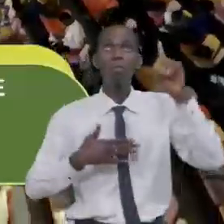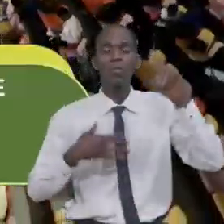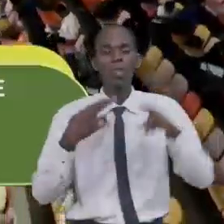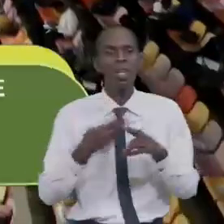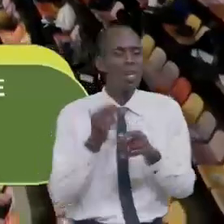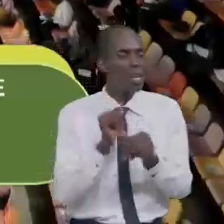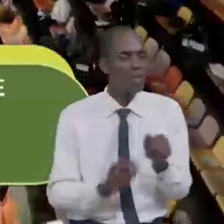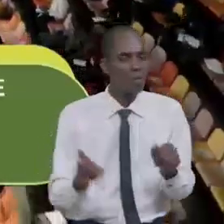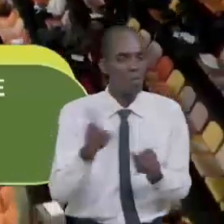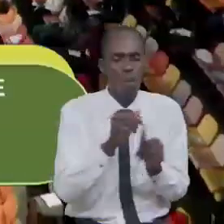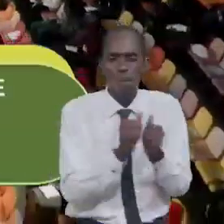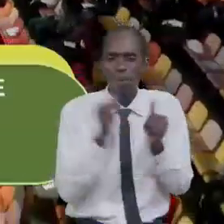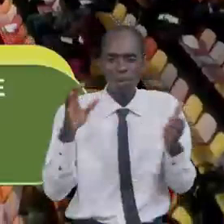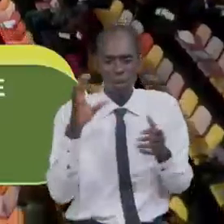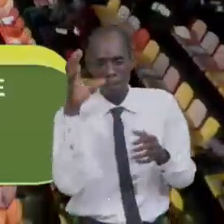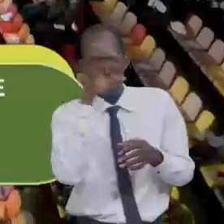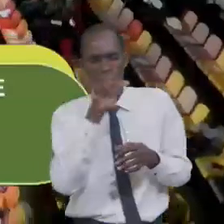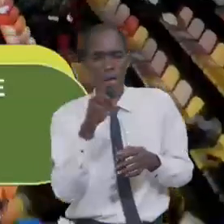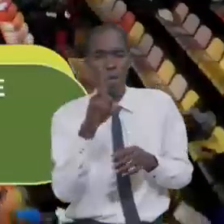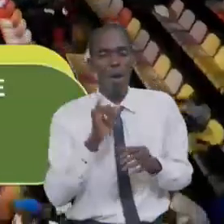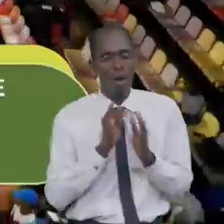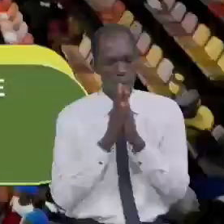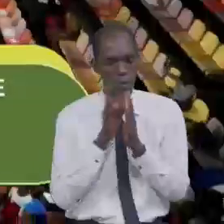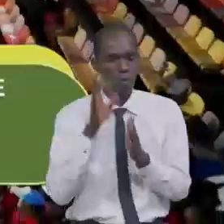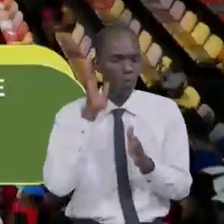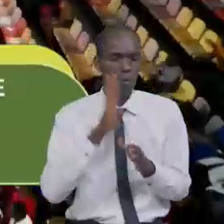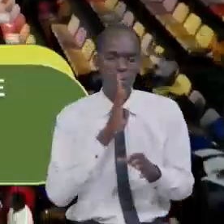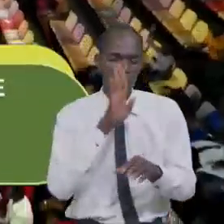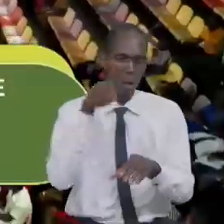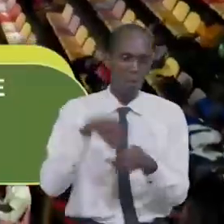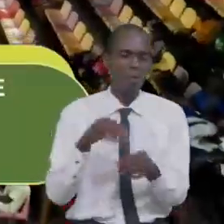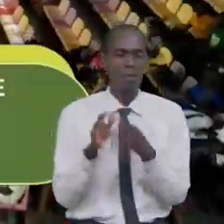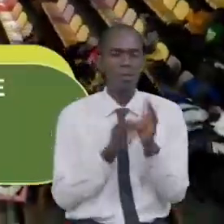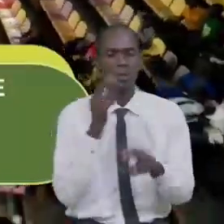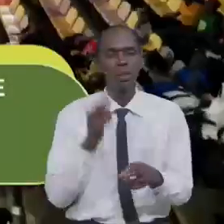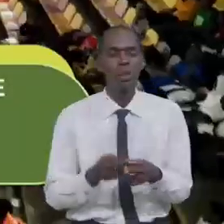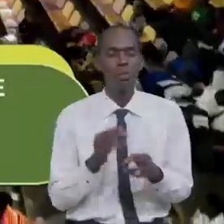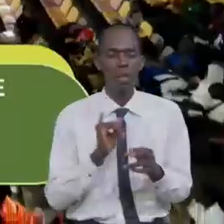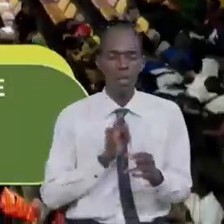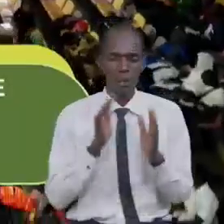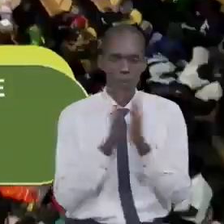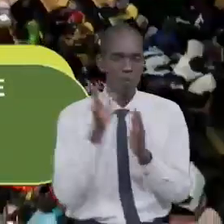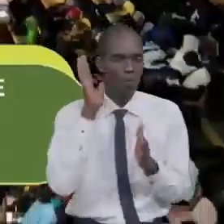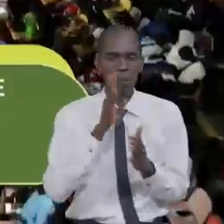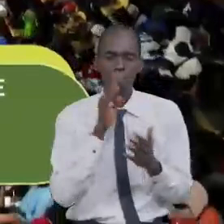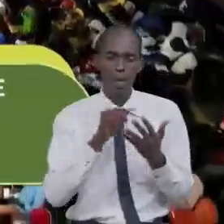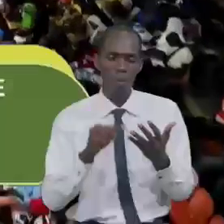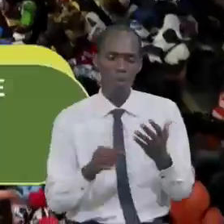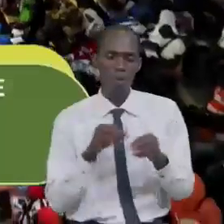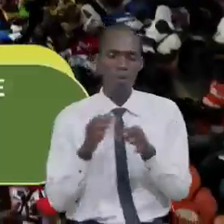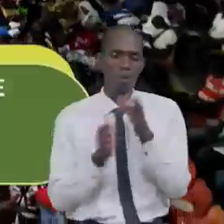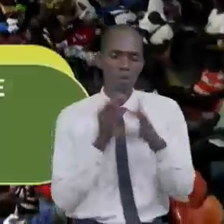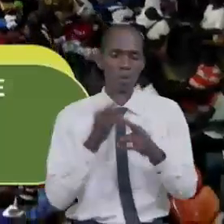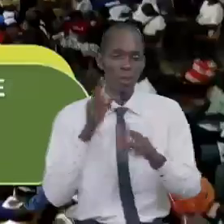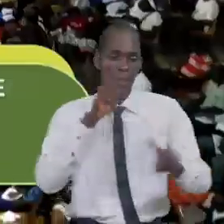without exception, I pray you will fit in. You will fit in. I will